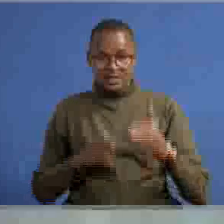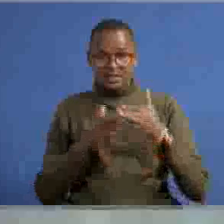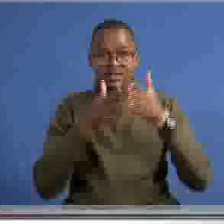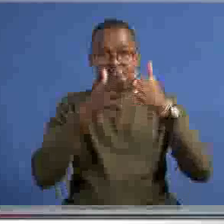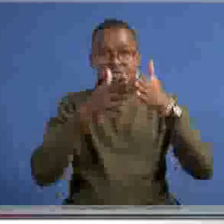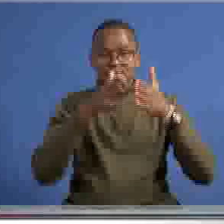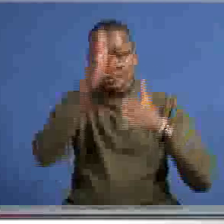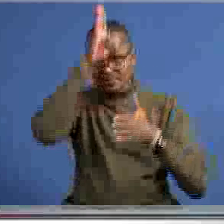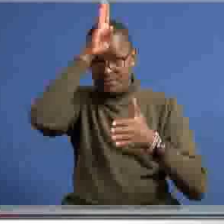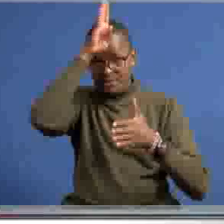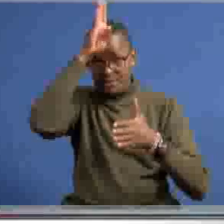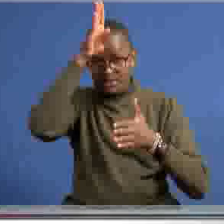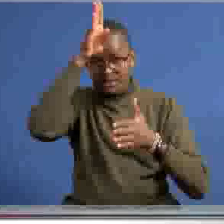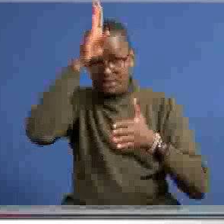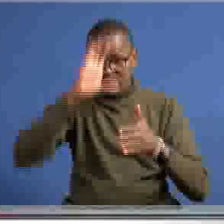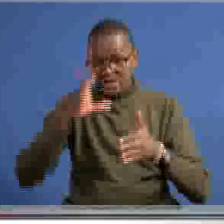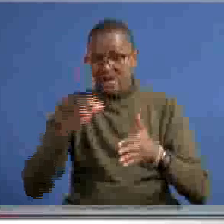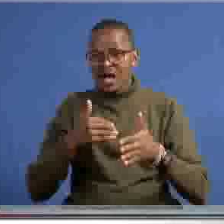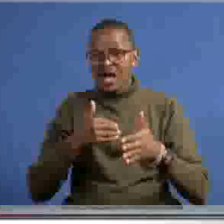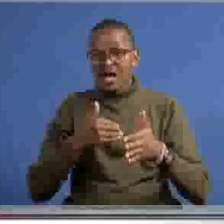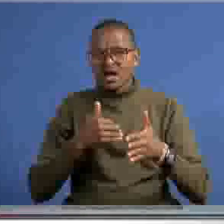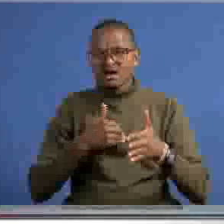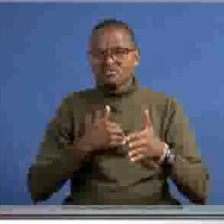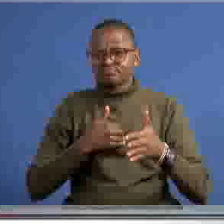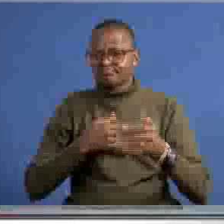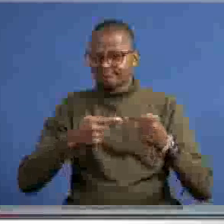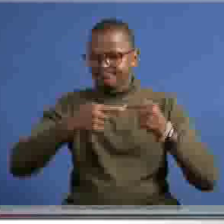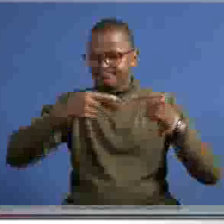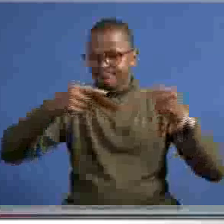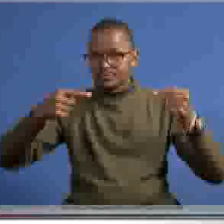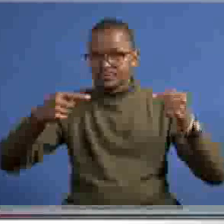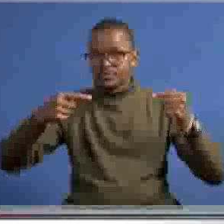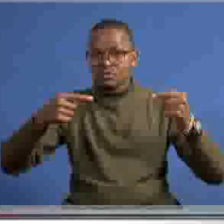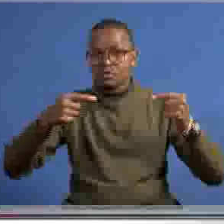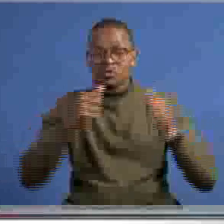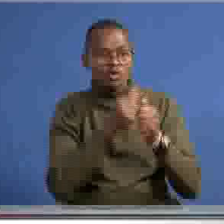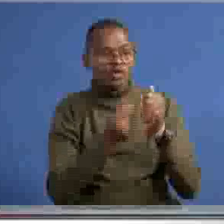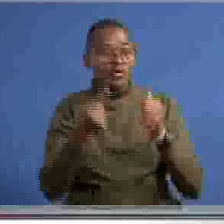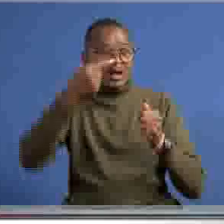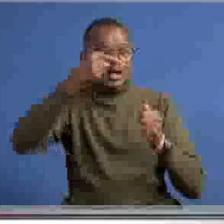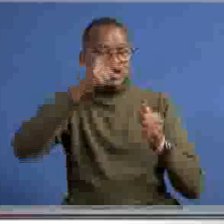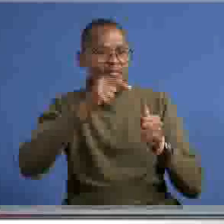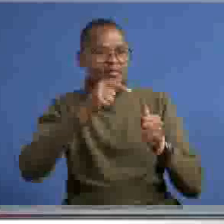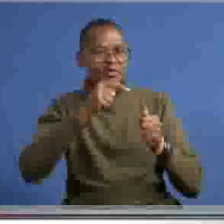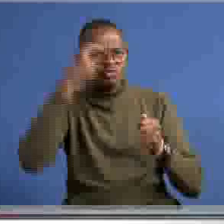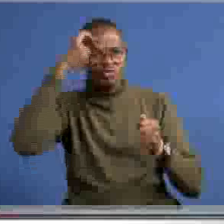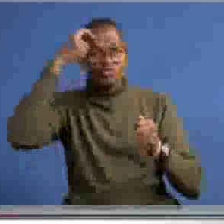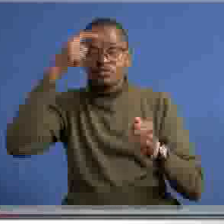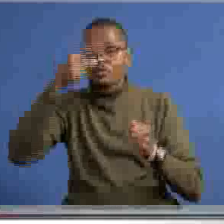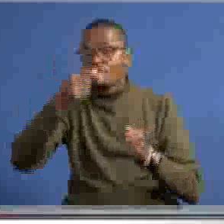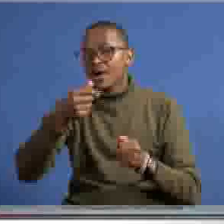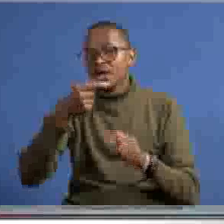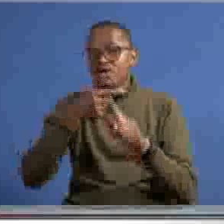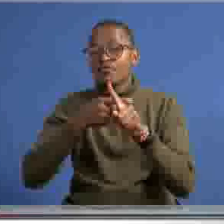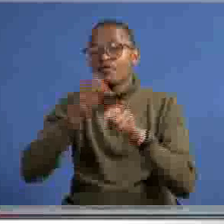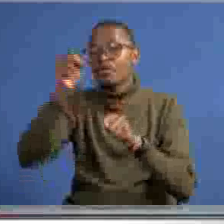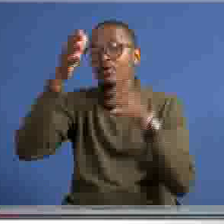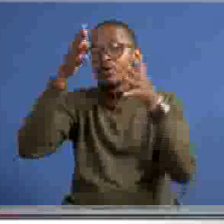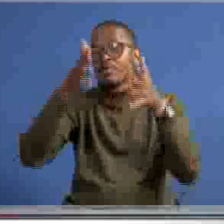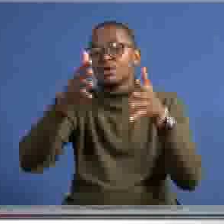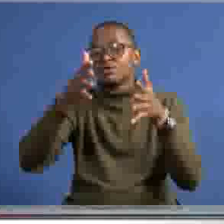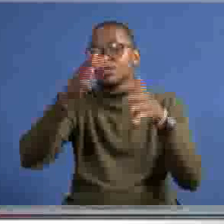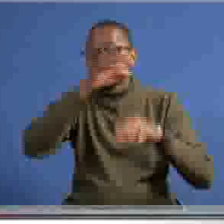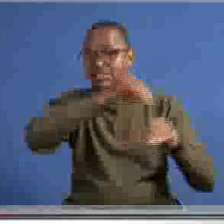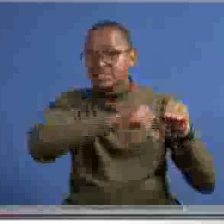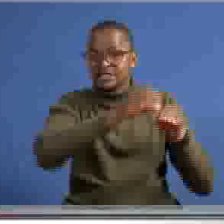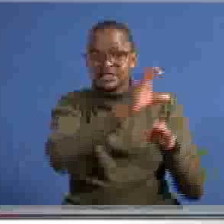single County have defied with other clergy members who have come out to rebuke politicians money saying they were sanitizing corruption money